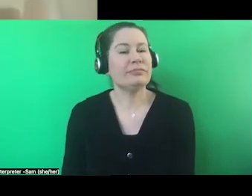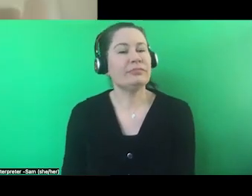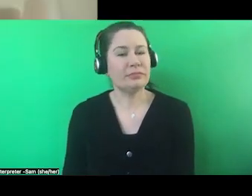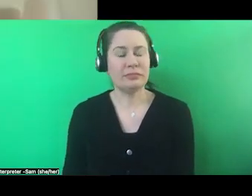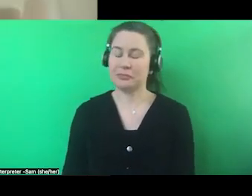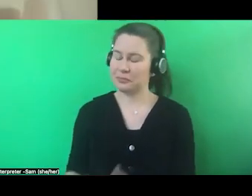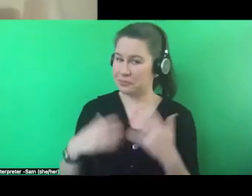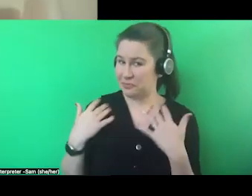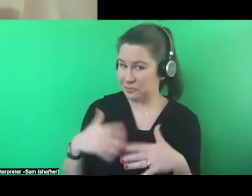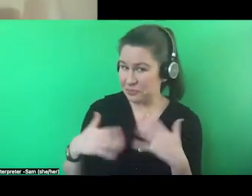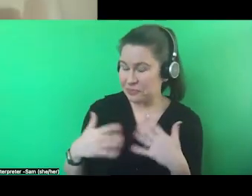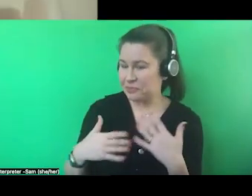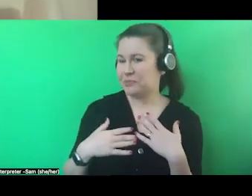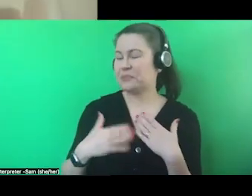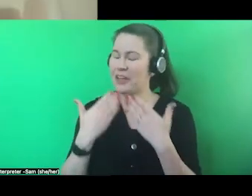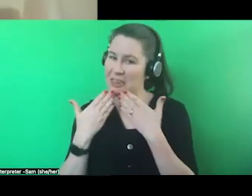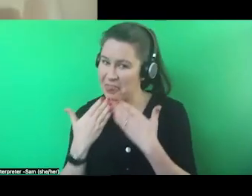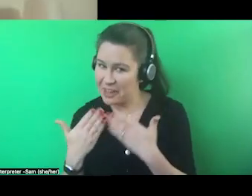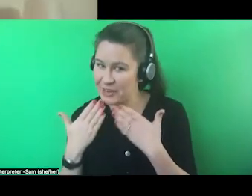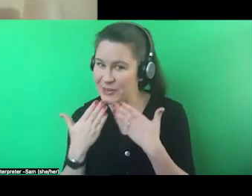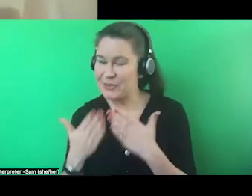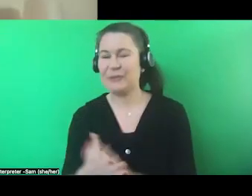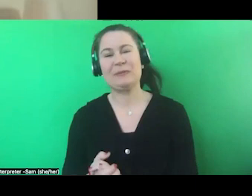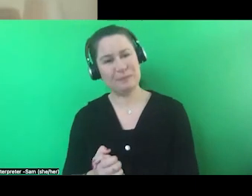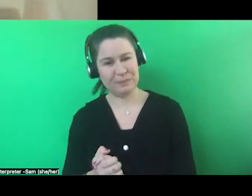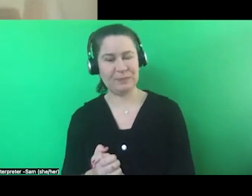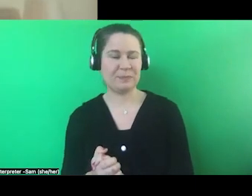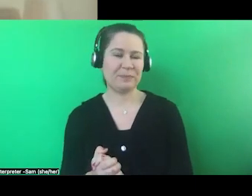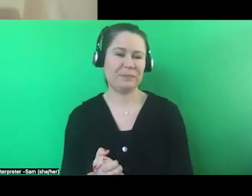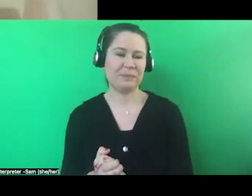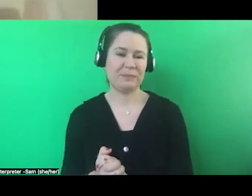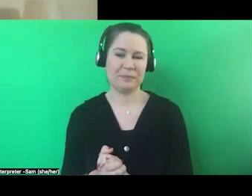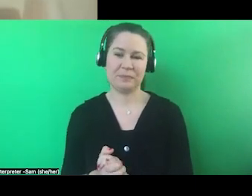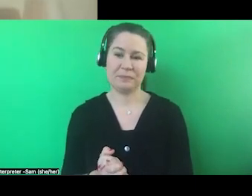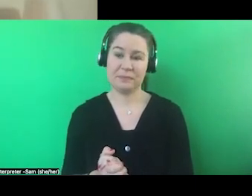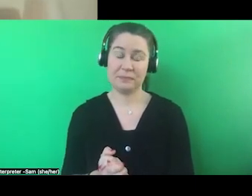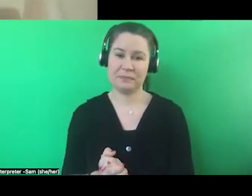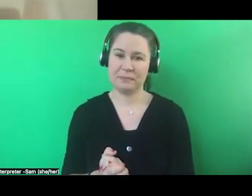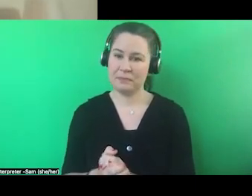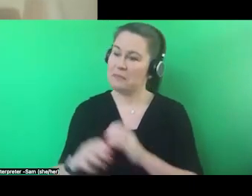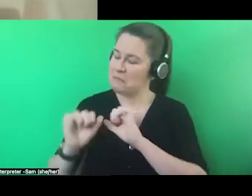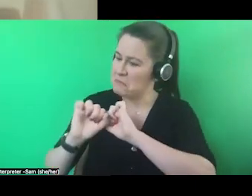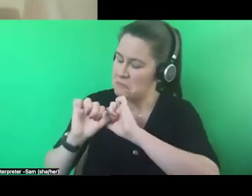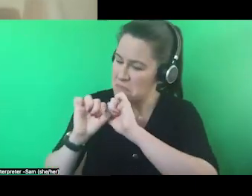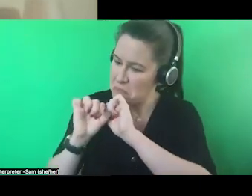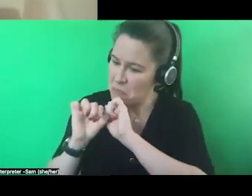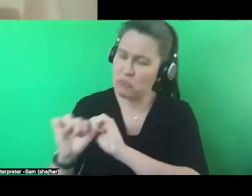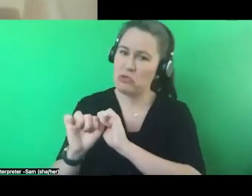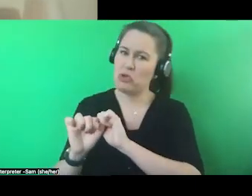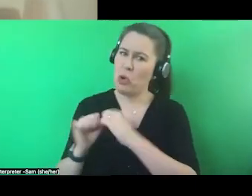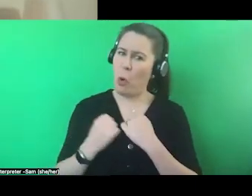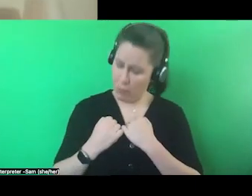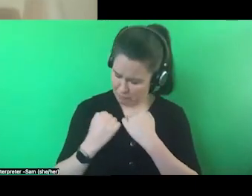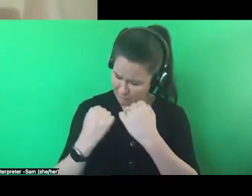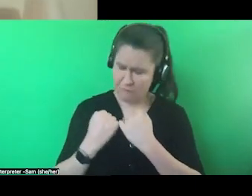grazie mille Alexandrina, ci porteremo Thank you, Alexandrina. questa We will riflessione take home in your very important